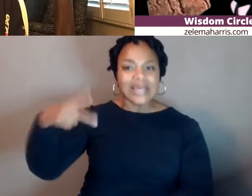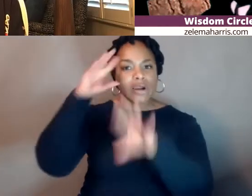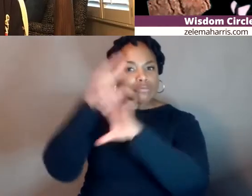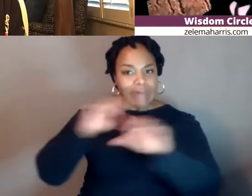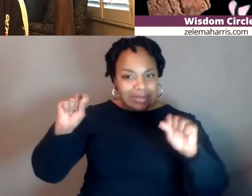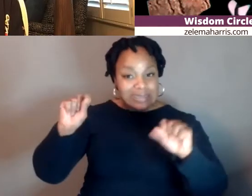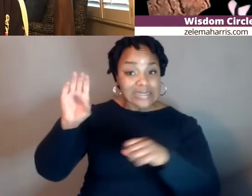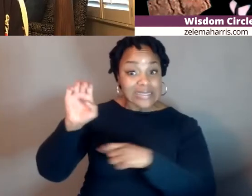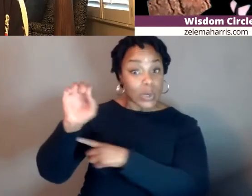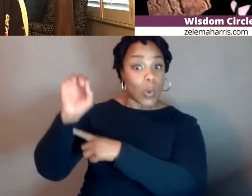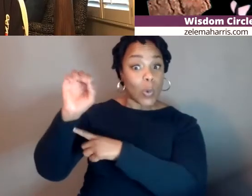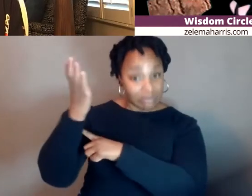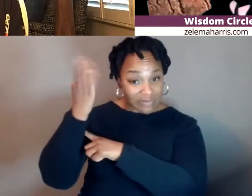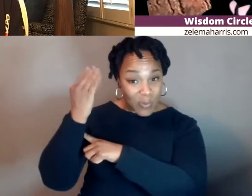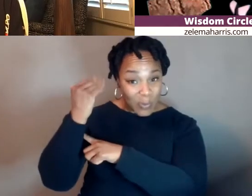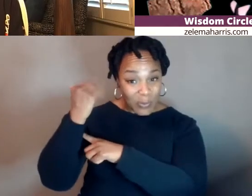CEO.